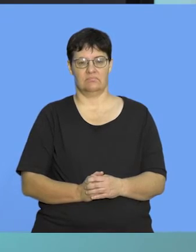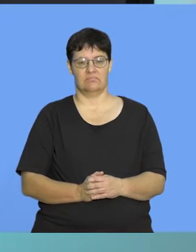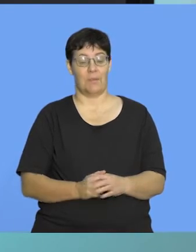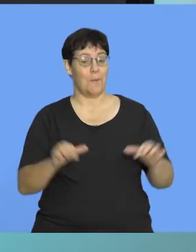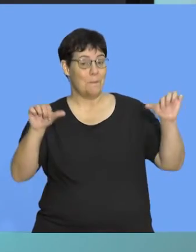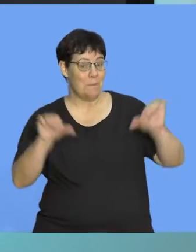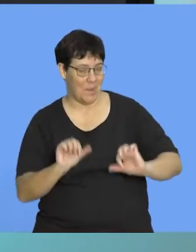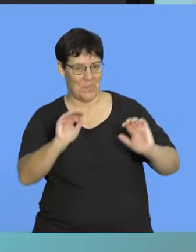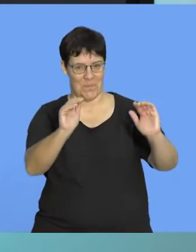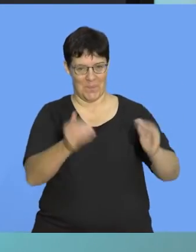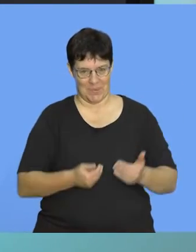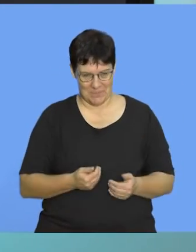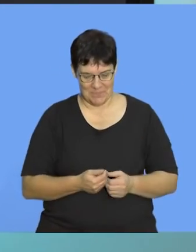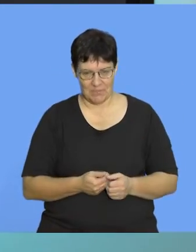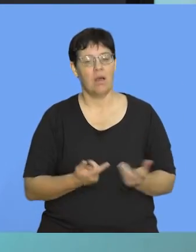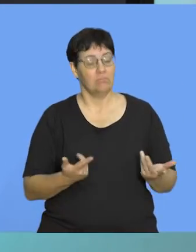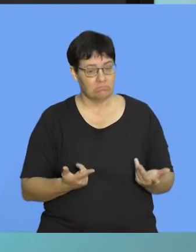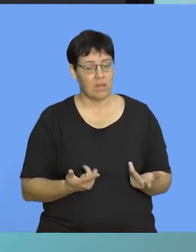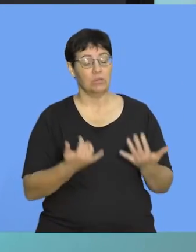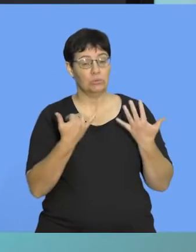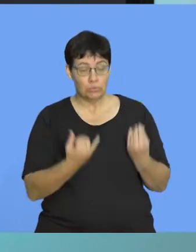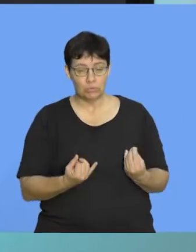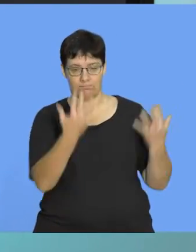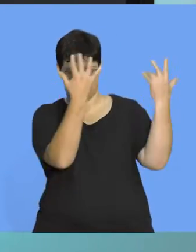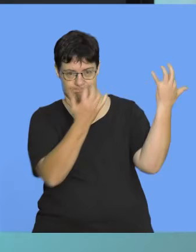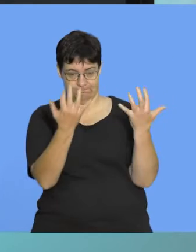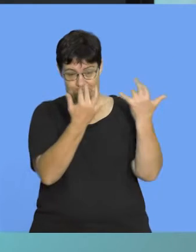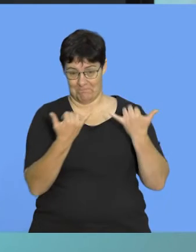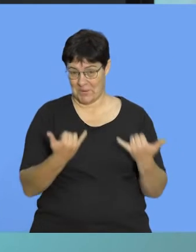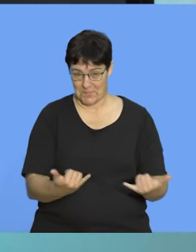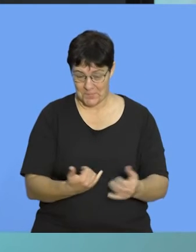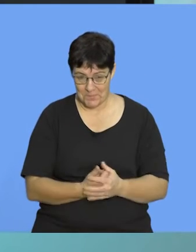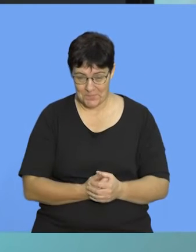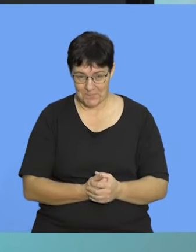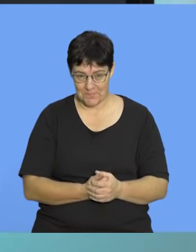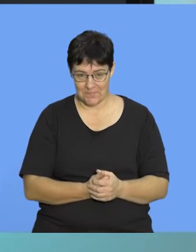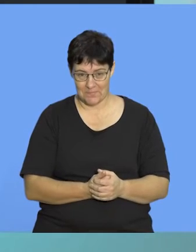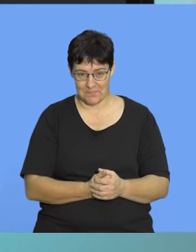Welcome back, everyone. We're going to dive in and do some calculations now.